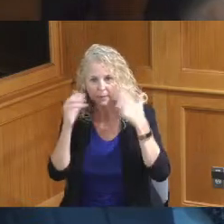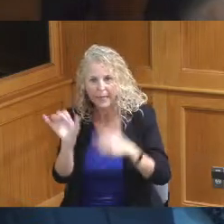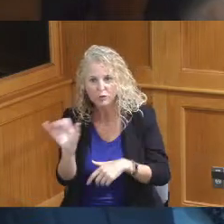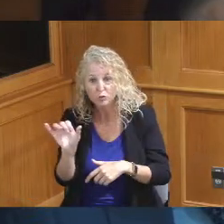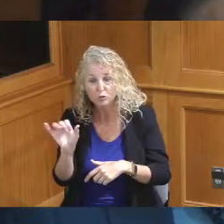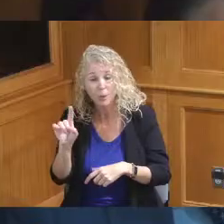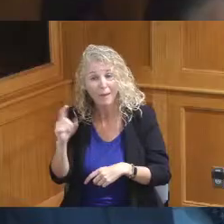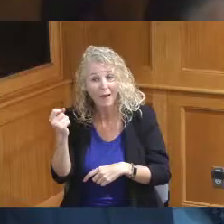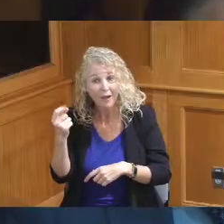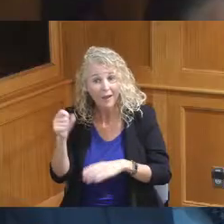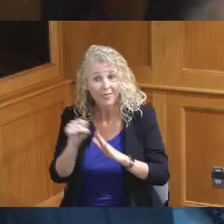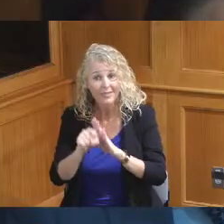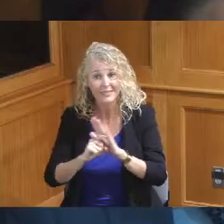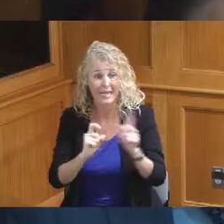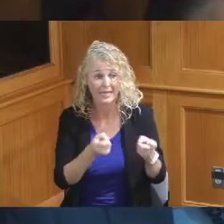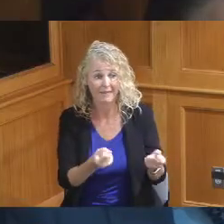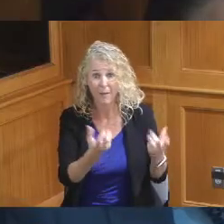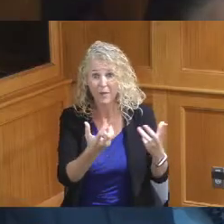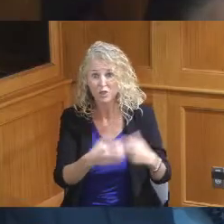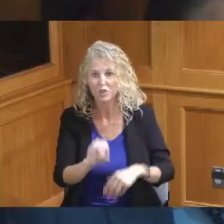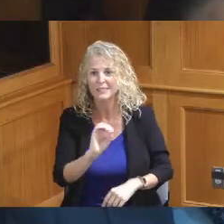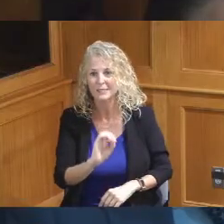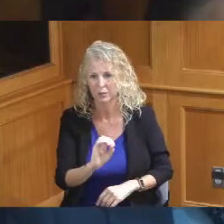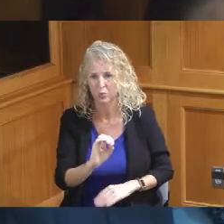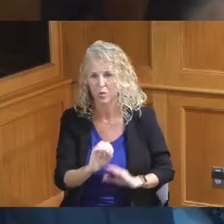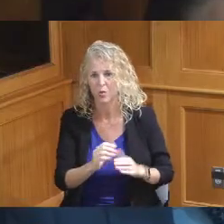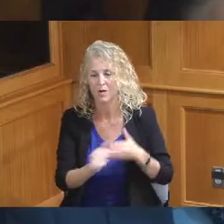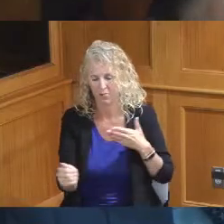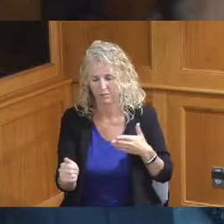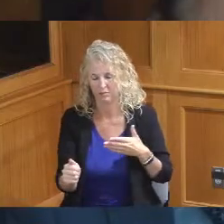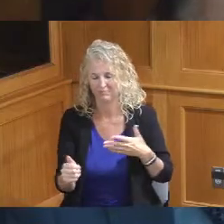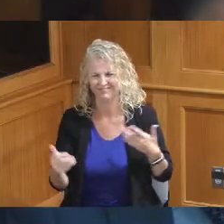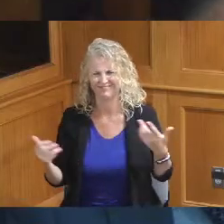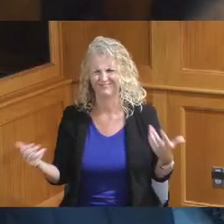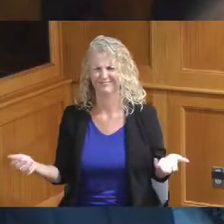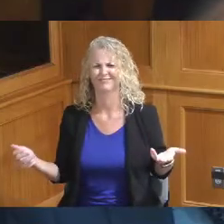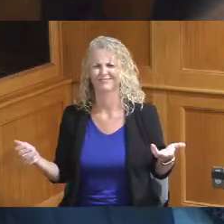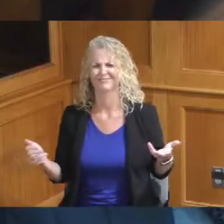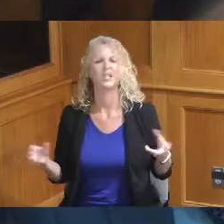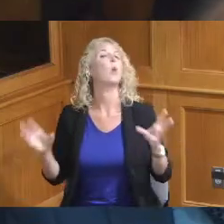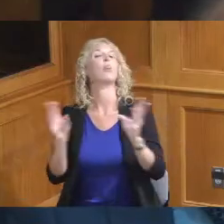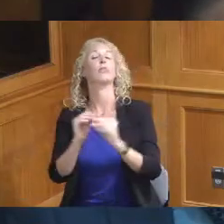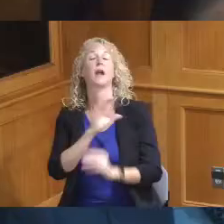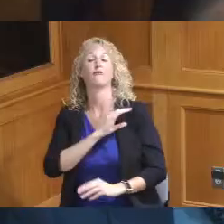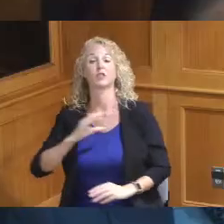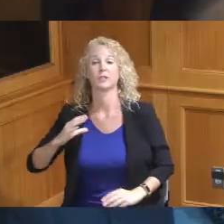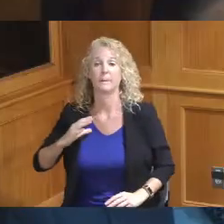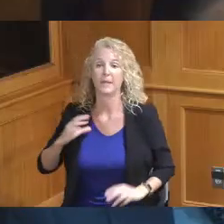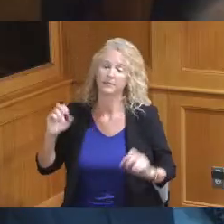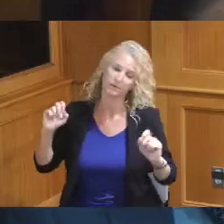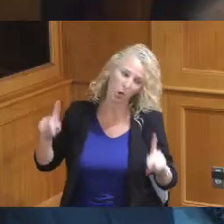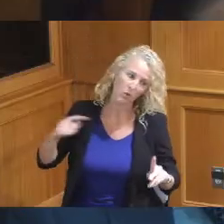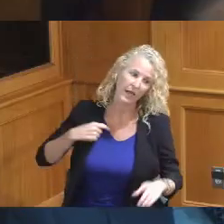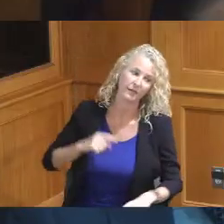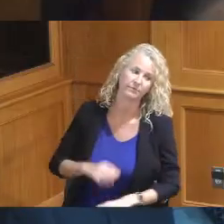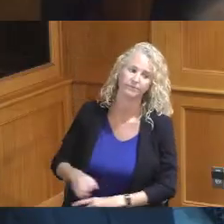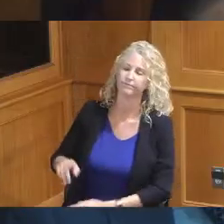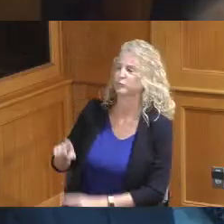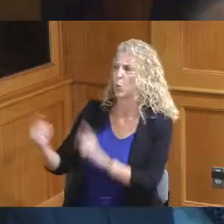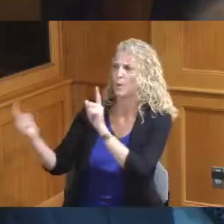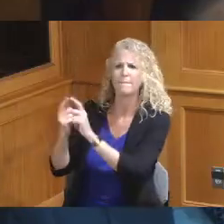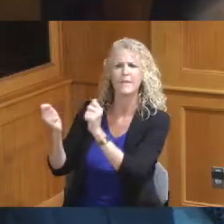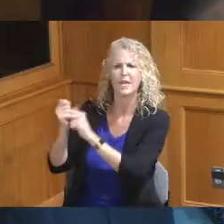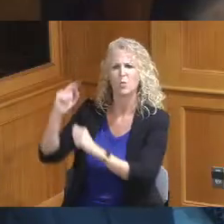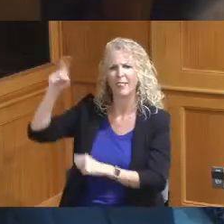them $0 from the conference committee. So then it moves from the conference committee. They said, man, we're gonna go to the governor. Man, I know he